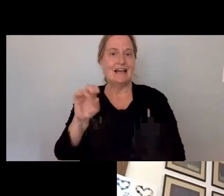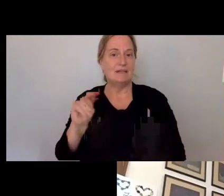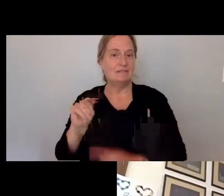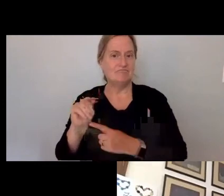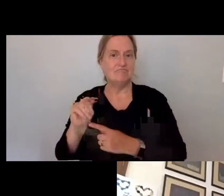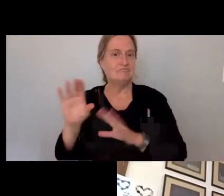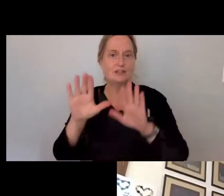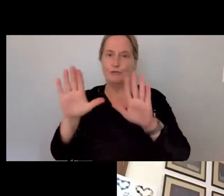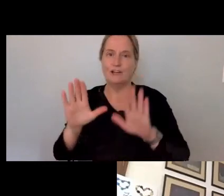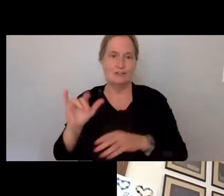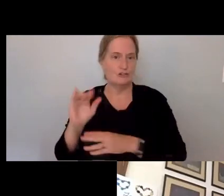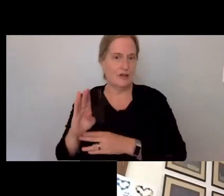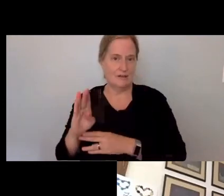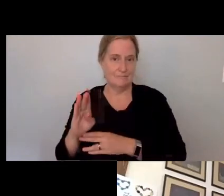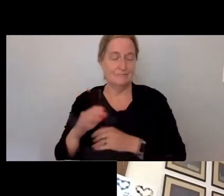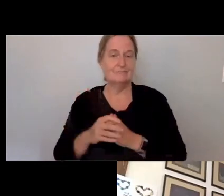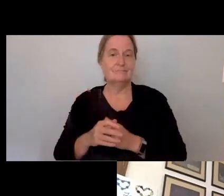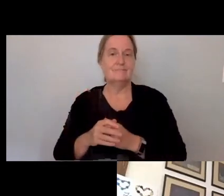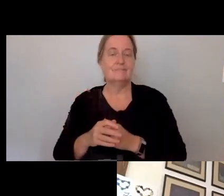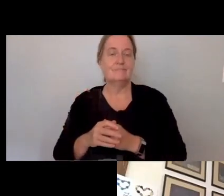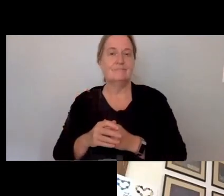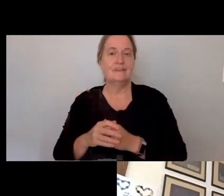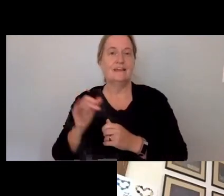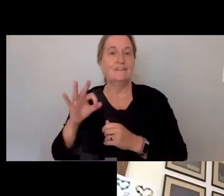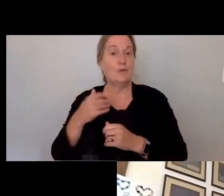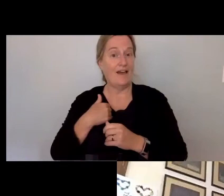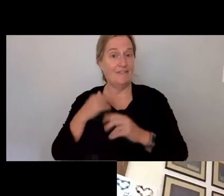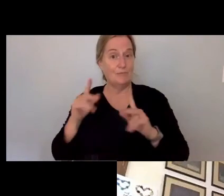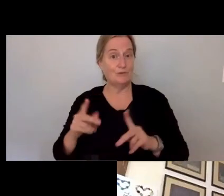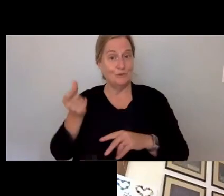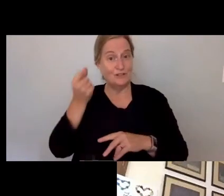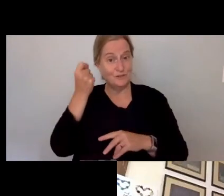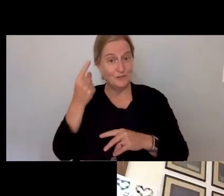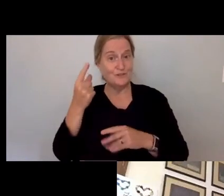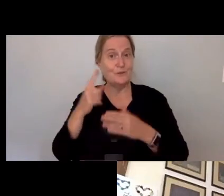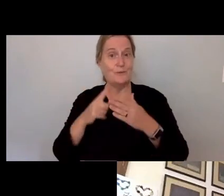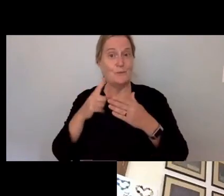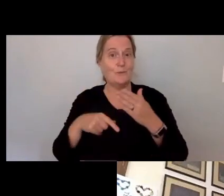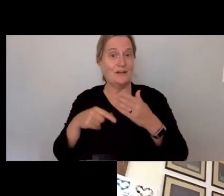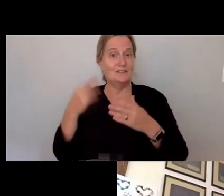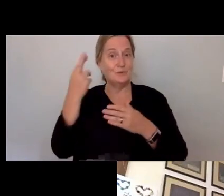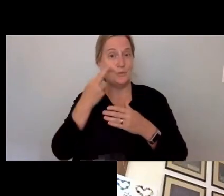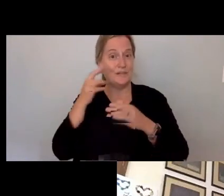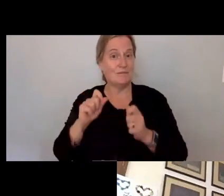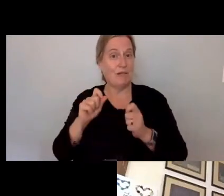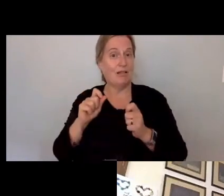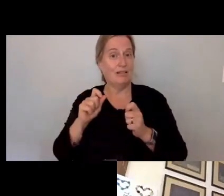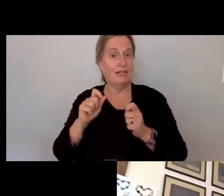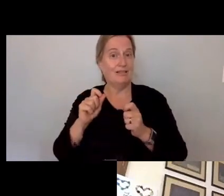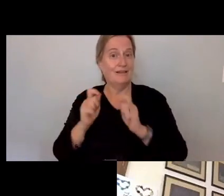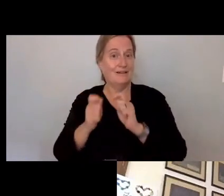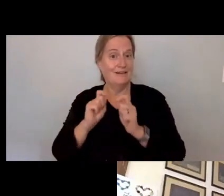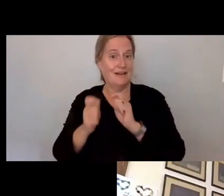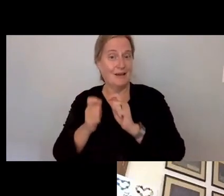Again, if you had somebody who understood what a reasonable accommodation is, for Hannah, it might be, somebody drives her up to